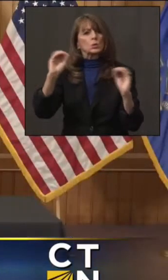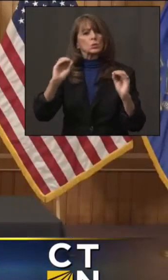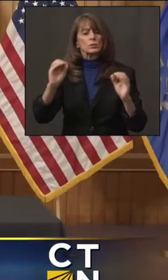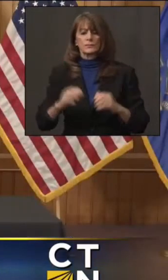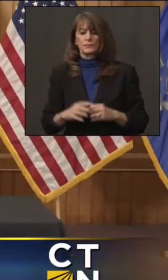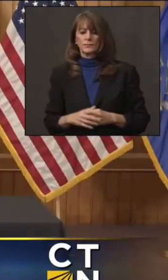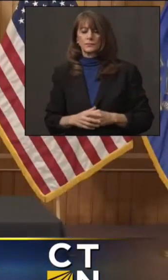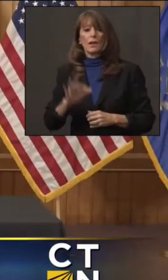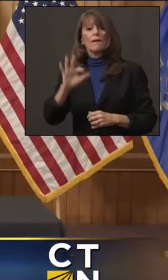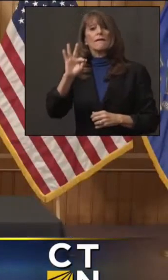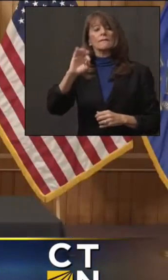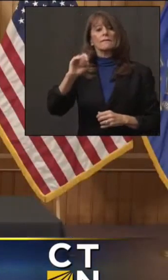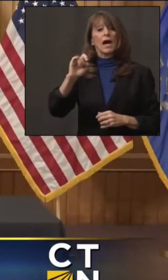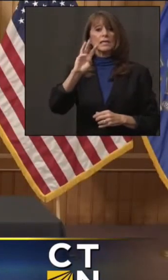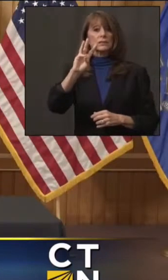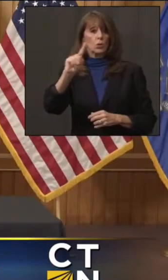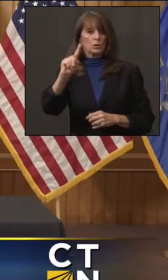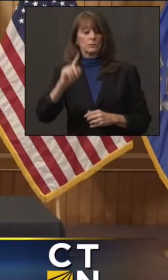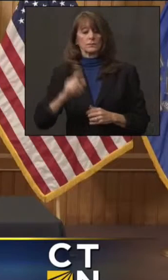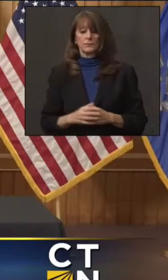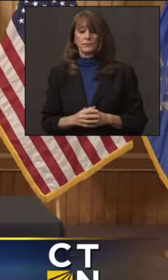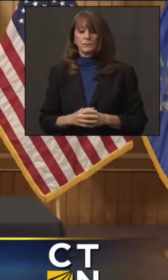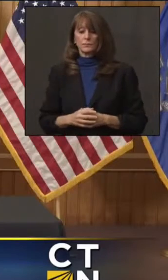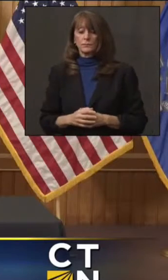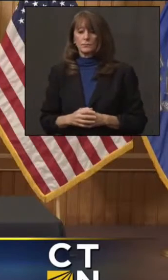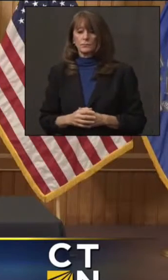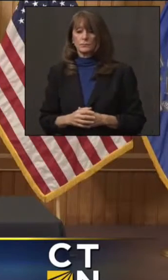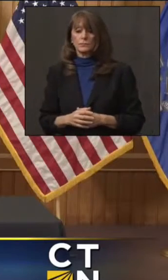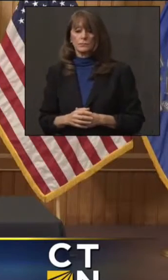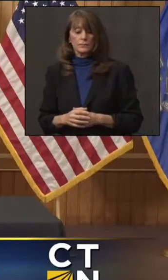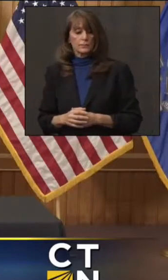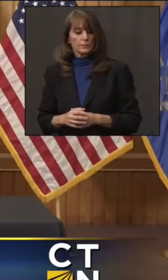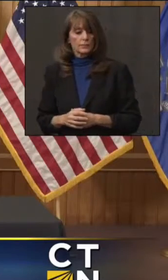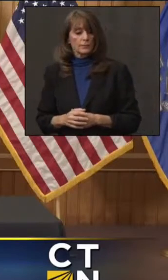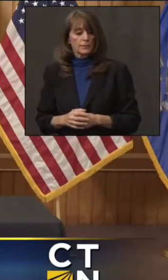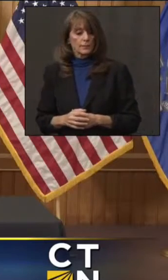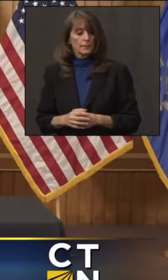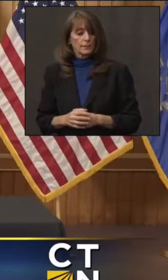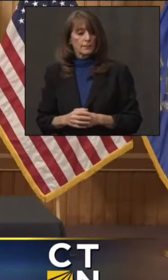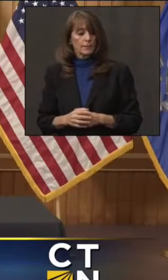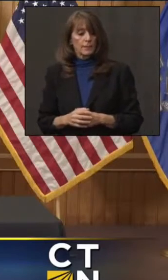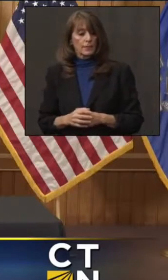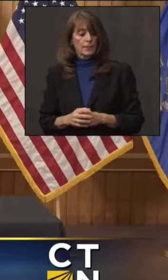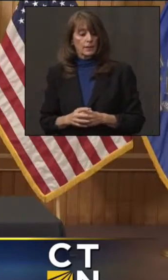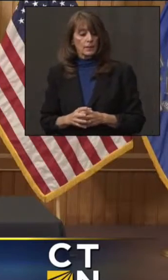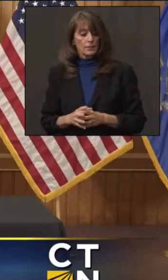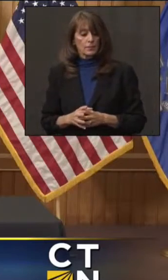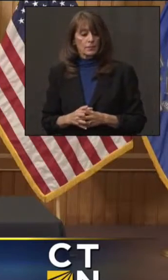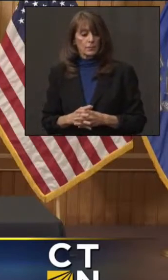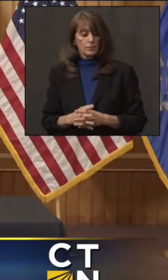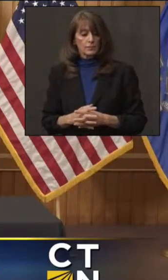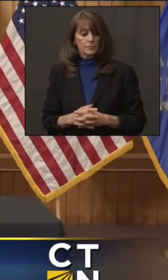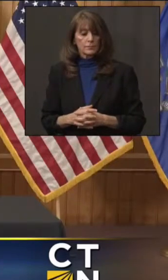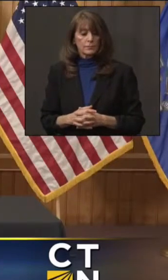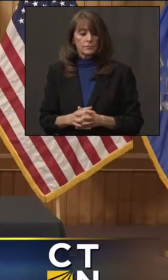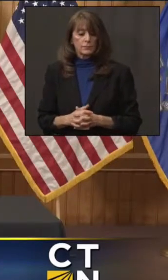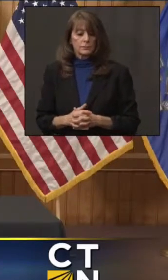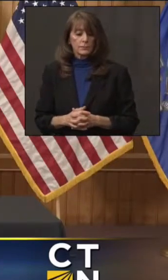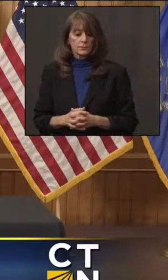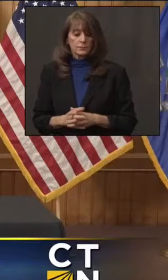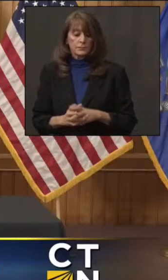Fox 61. Hello, everyone. An additional question and comes to minority